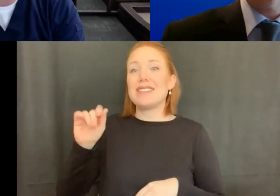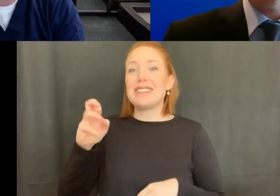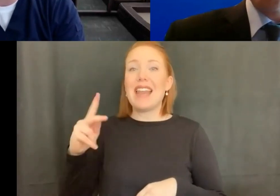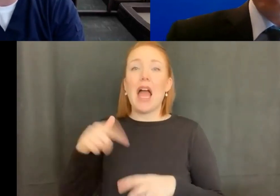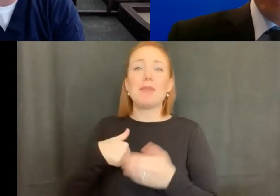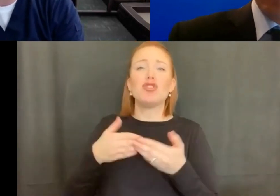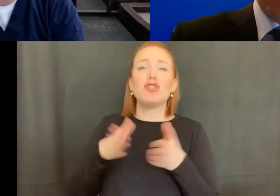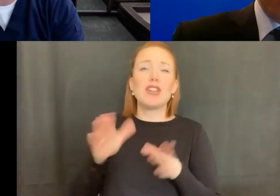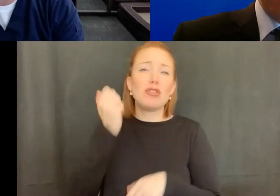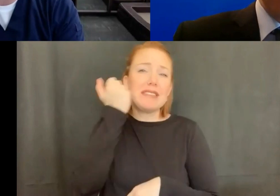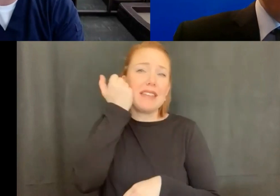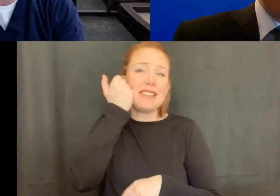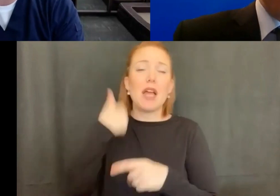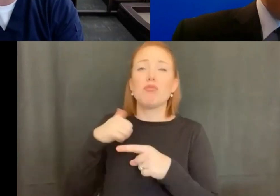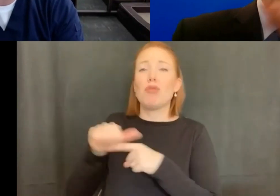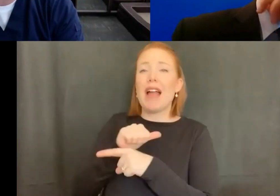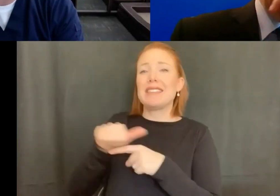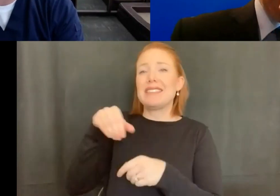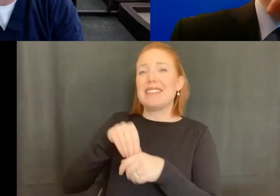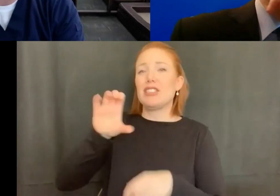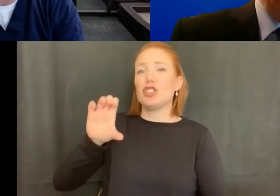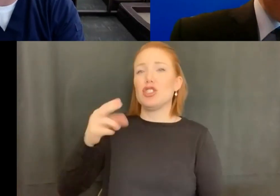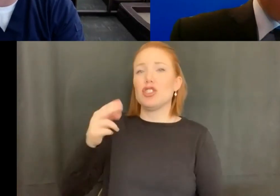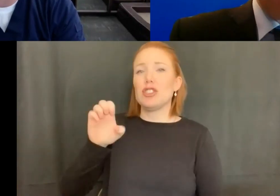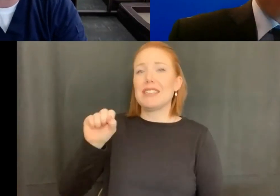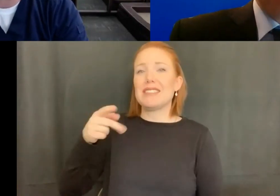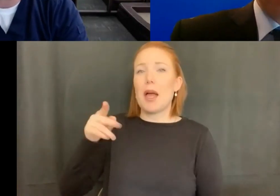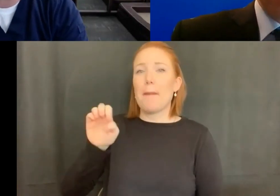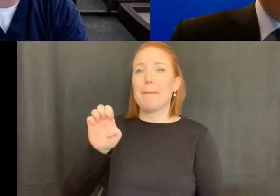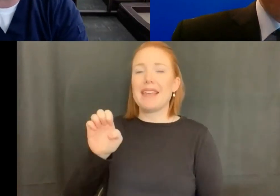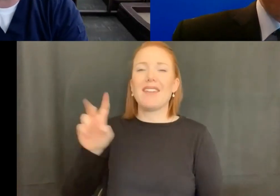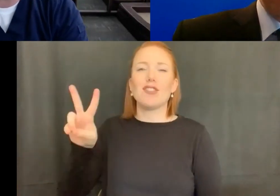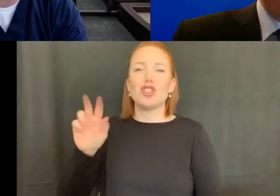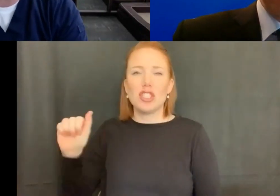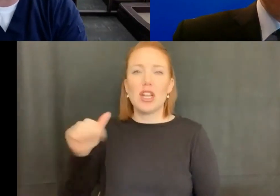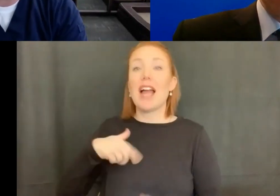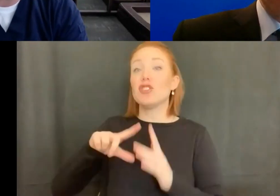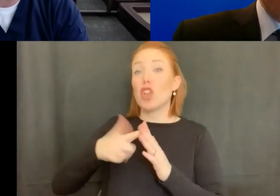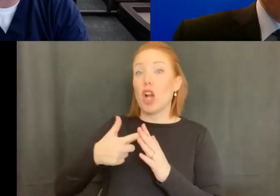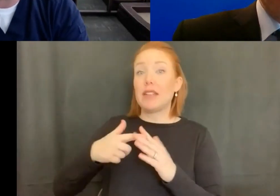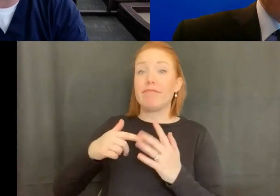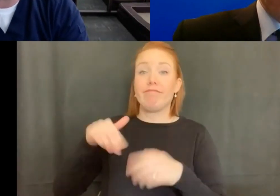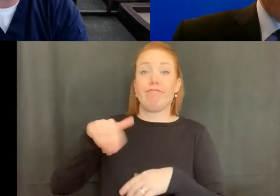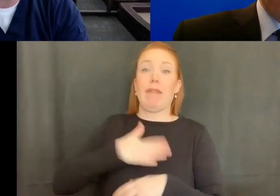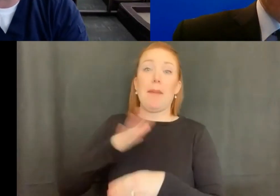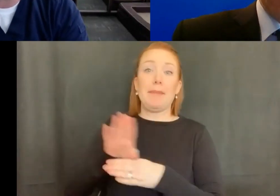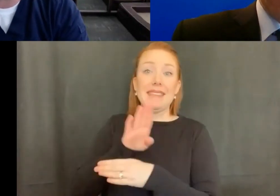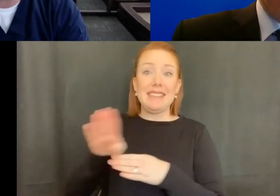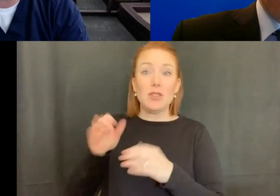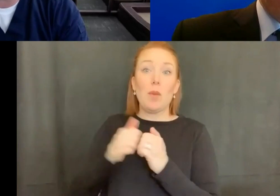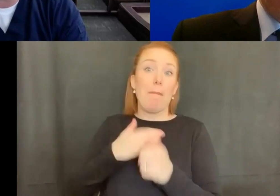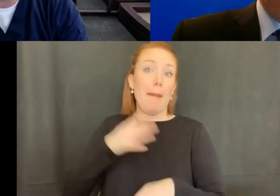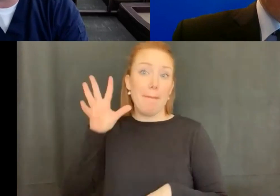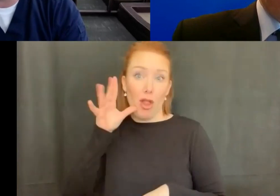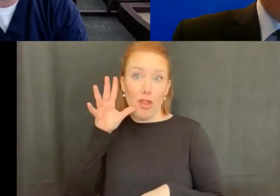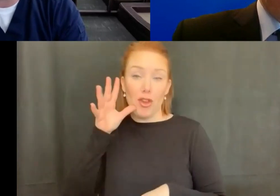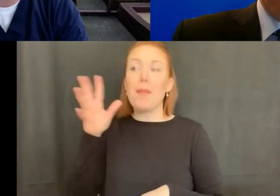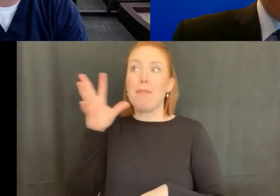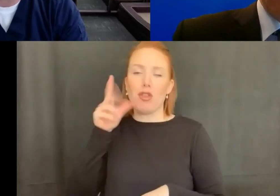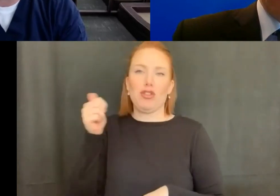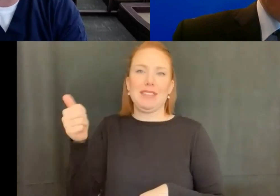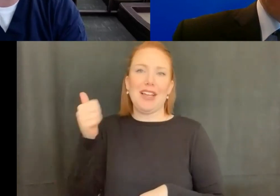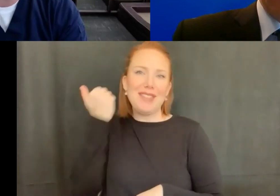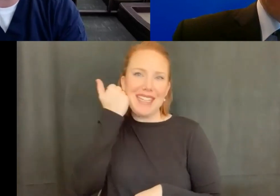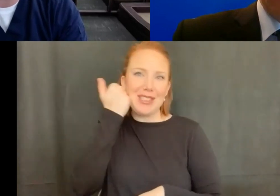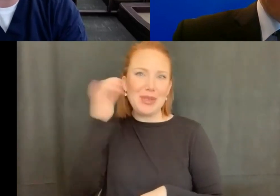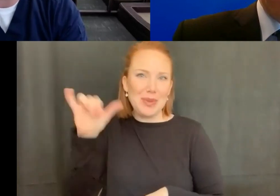that practices in Chesapeake, Virginia. I started this practice with my mother, who's also a general dentist. And she actually